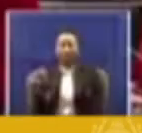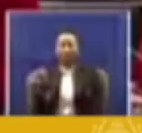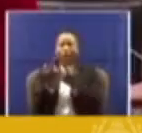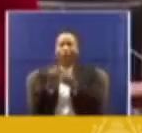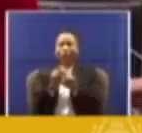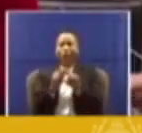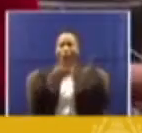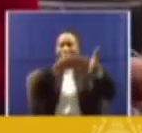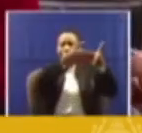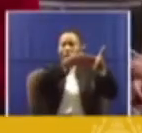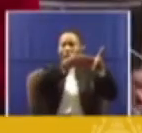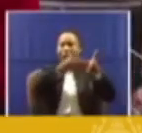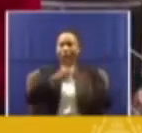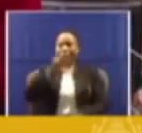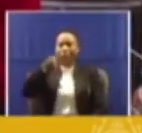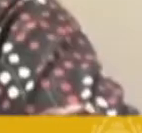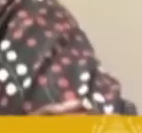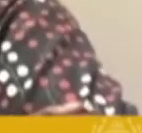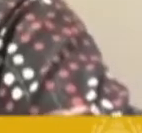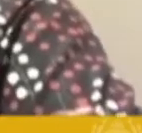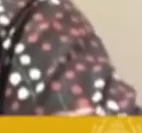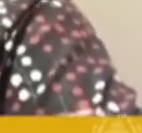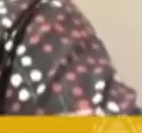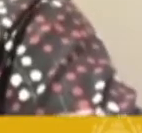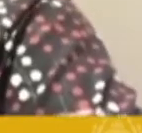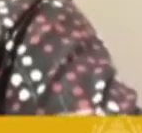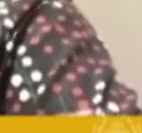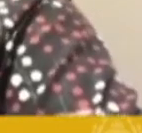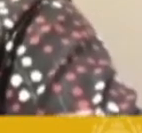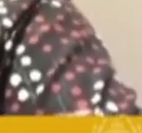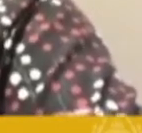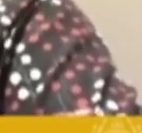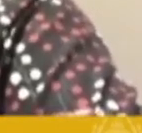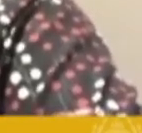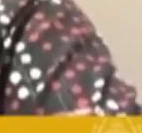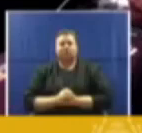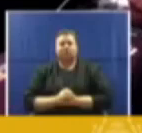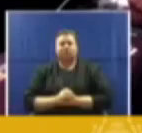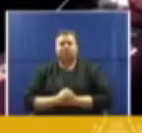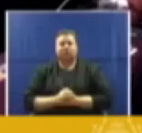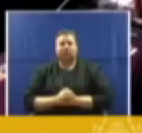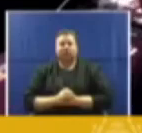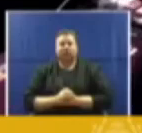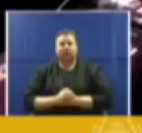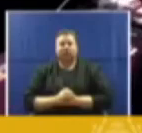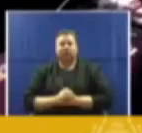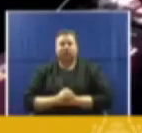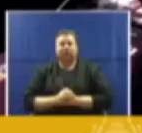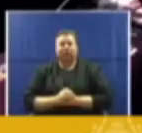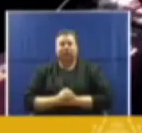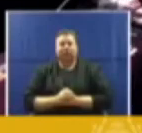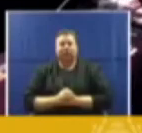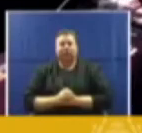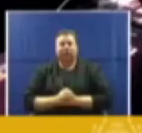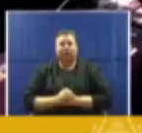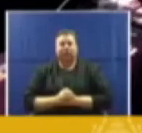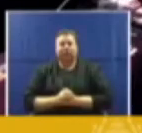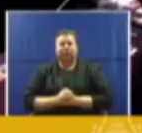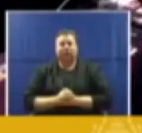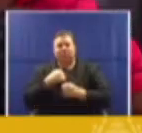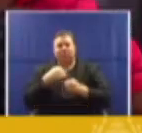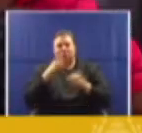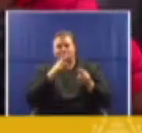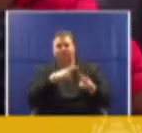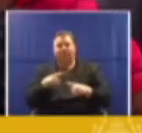to answer questions in Parliament, and today he has blatantly denied or refused to answer those questions.